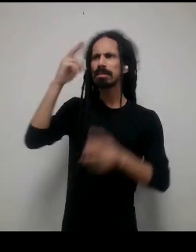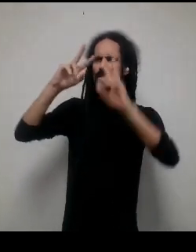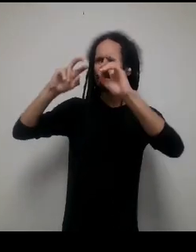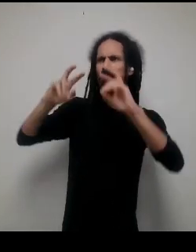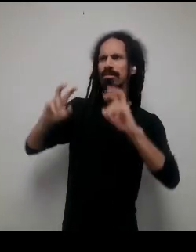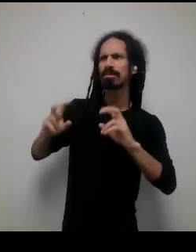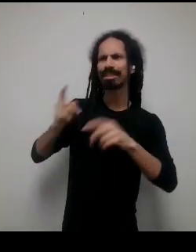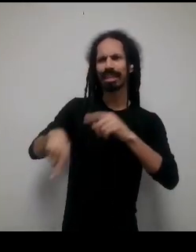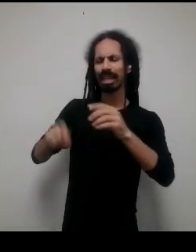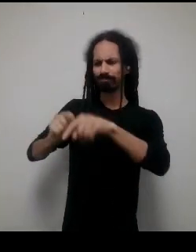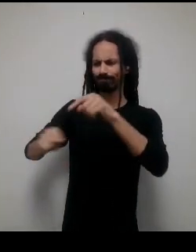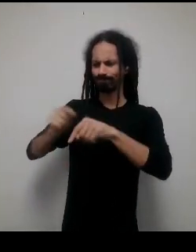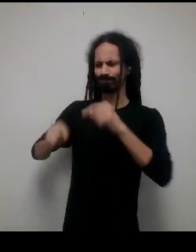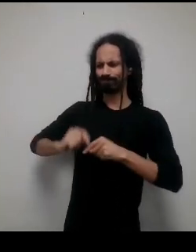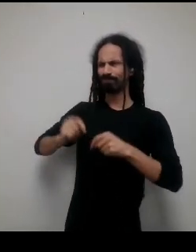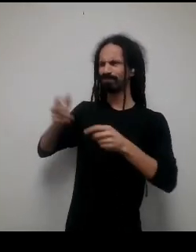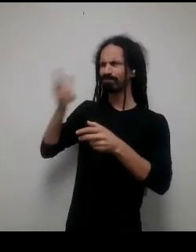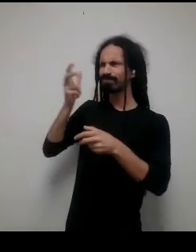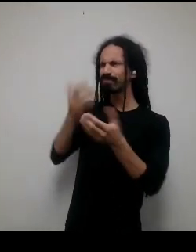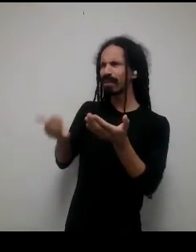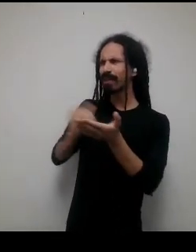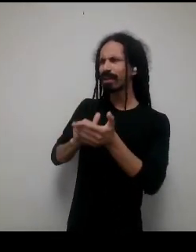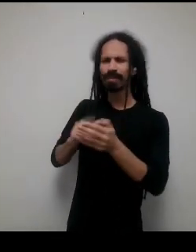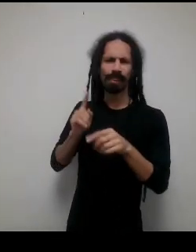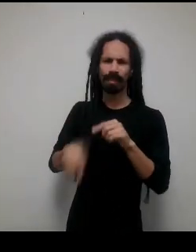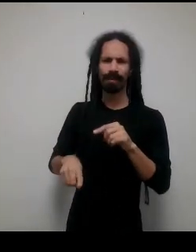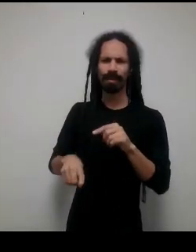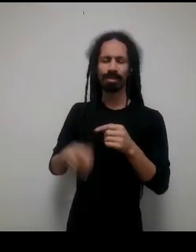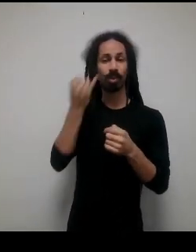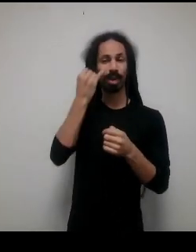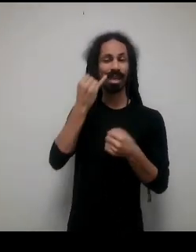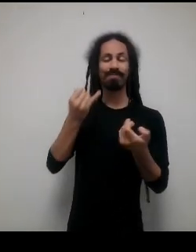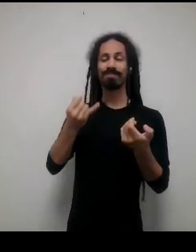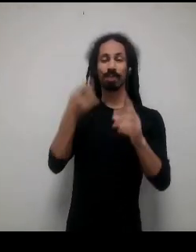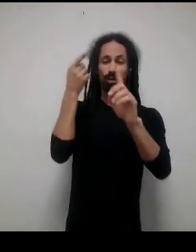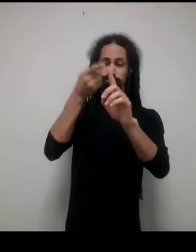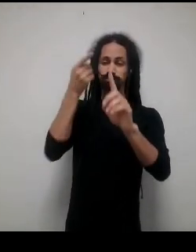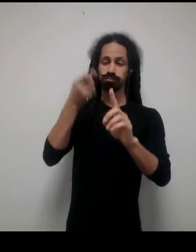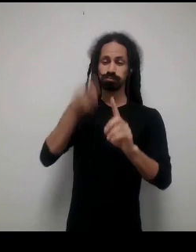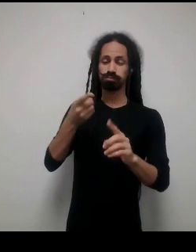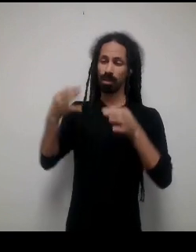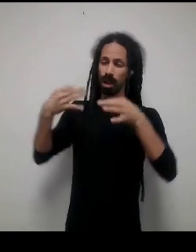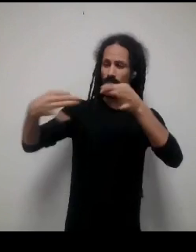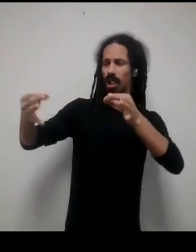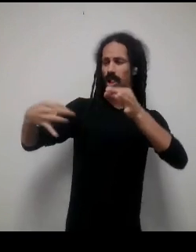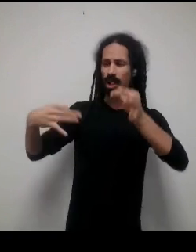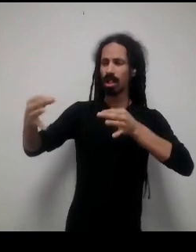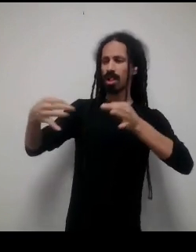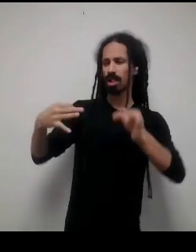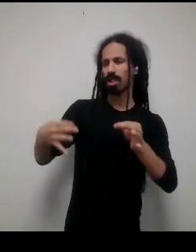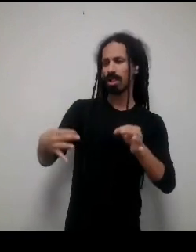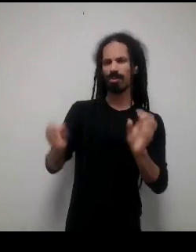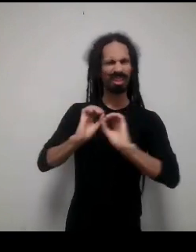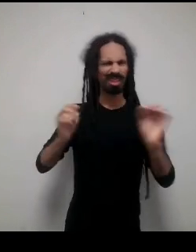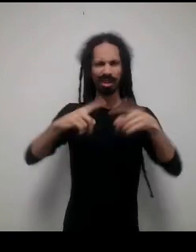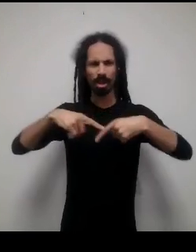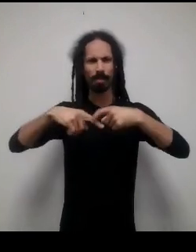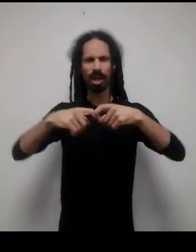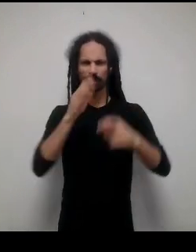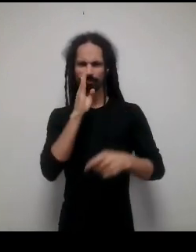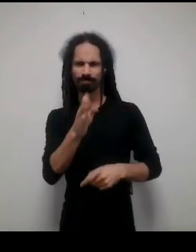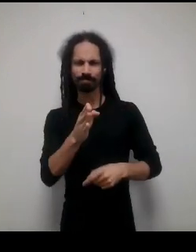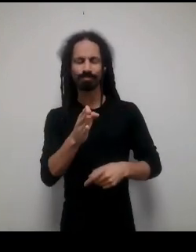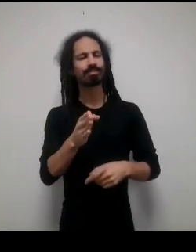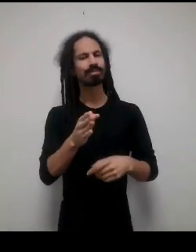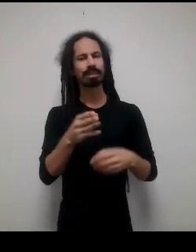rewind you, right? It's not a recording. So if you go from one new point to another without any sort of pauses at all, it's much